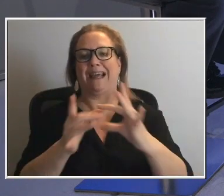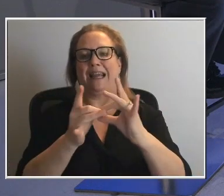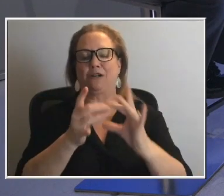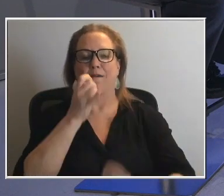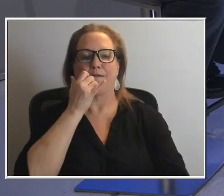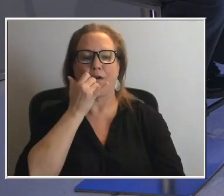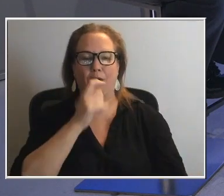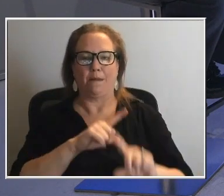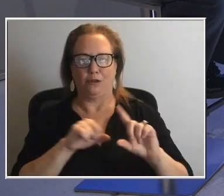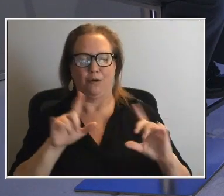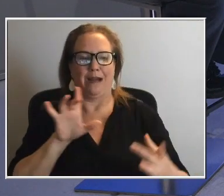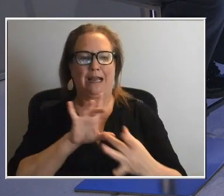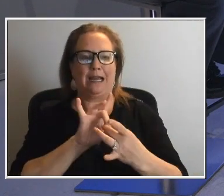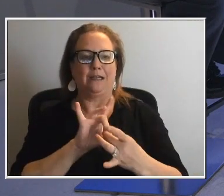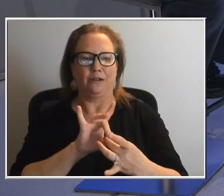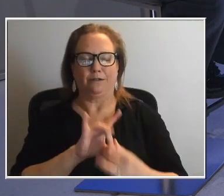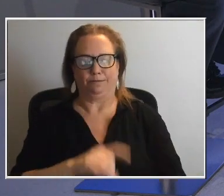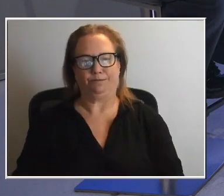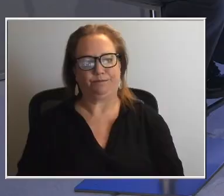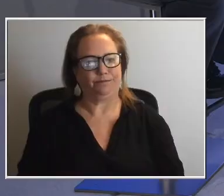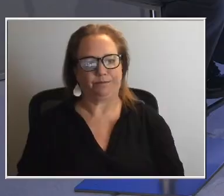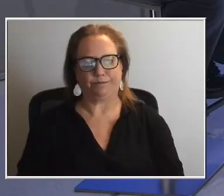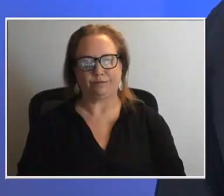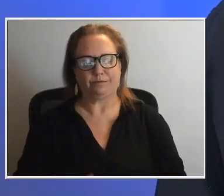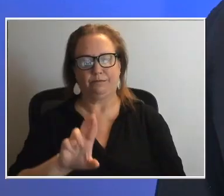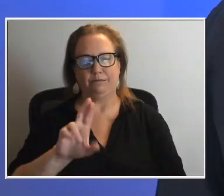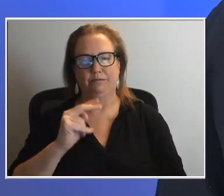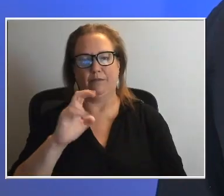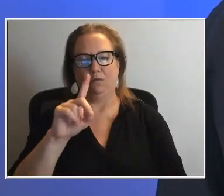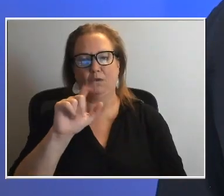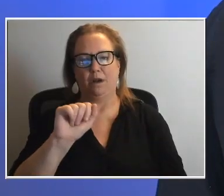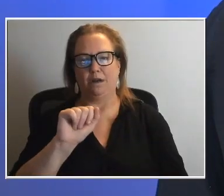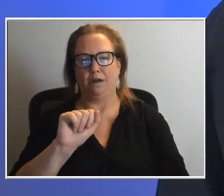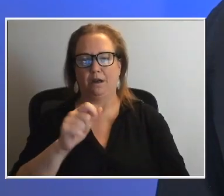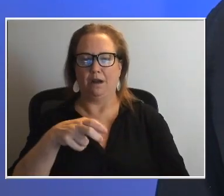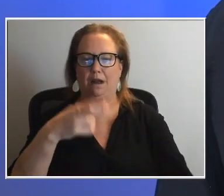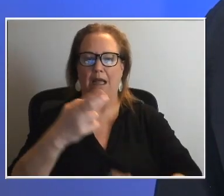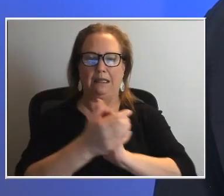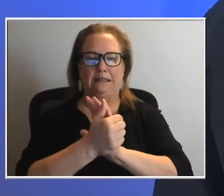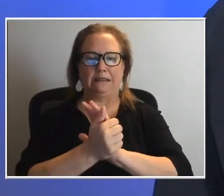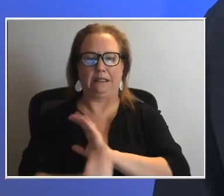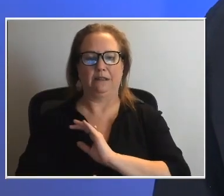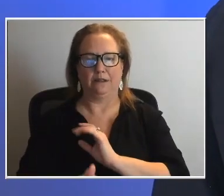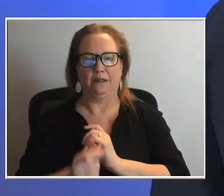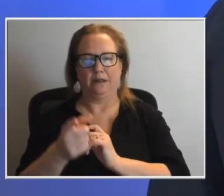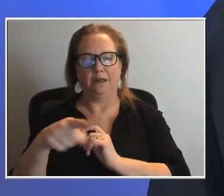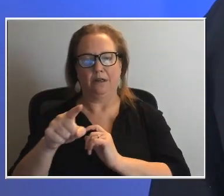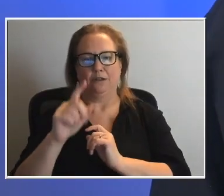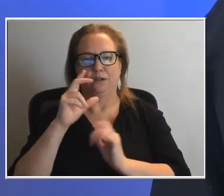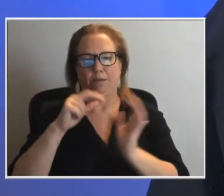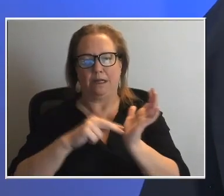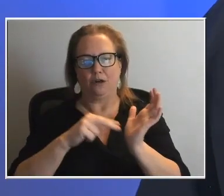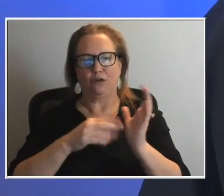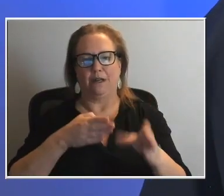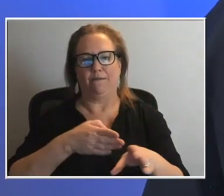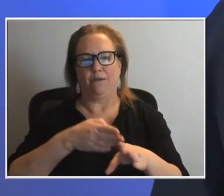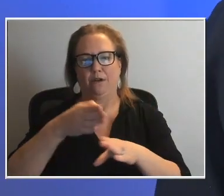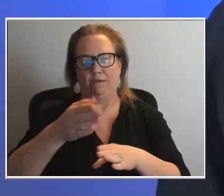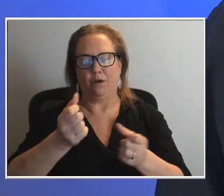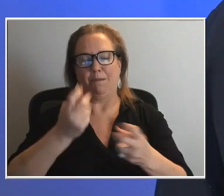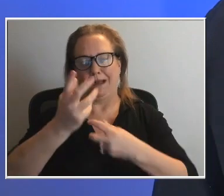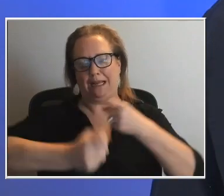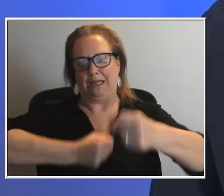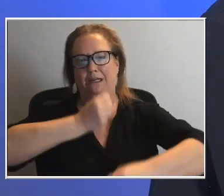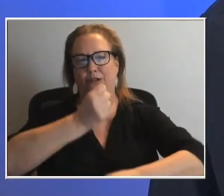certainly did, right? Yeah, I mean, Rhonda, highly skilled, and you could tell that she'd been in the nursing field for quite some time,